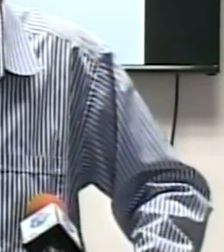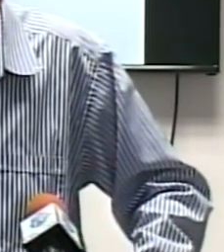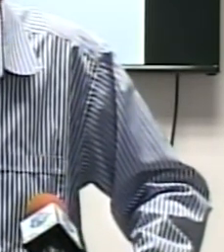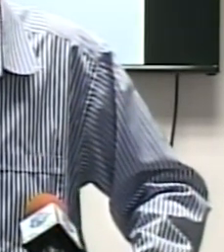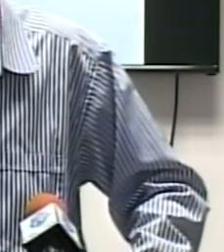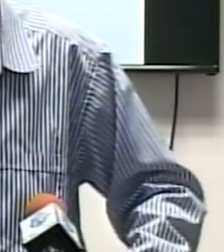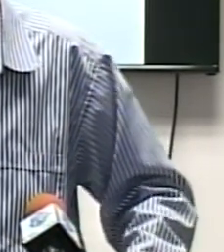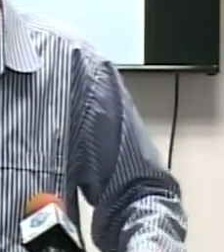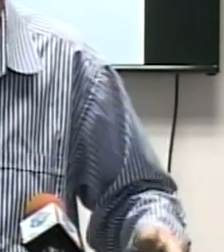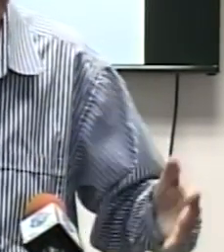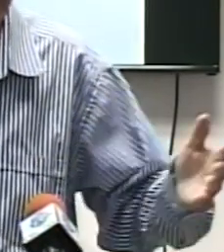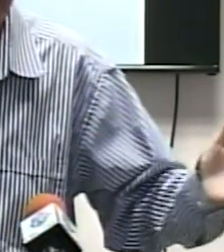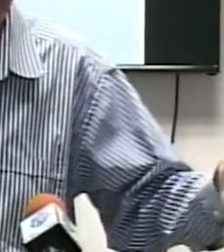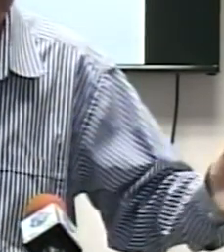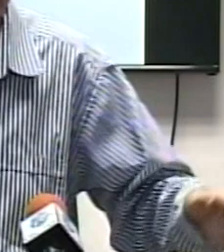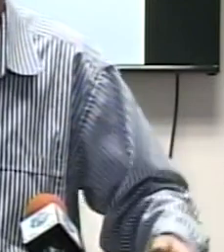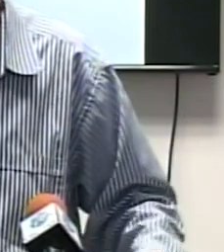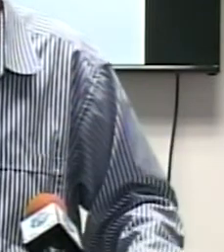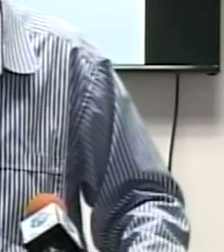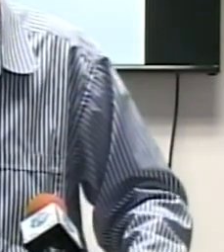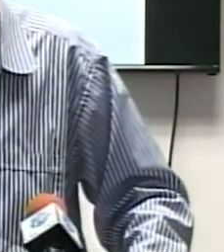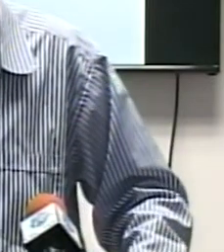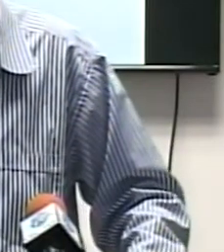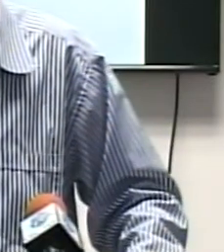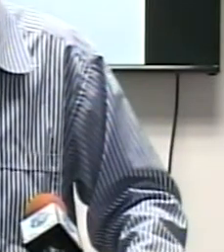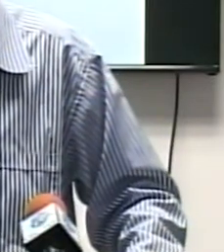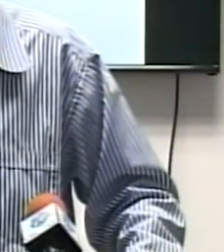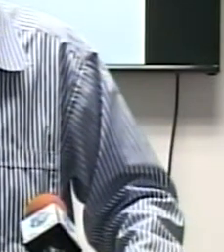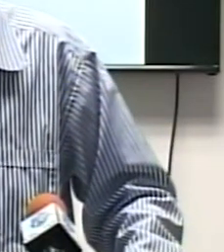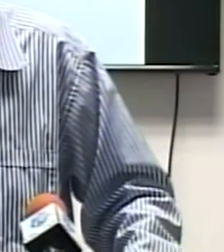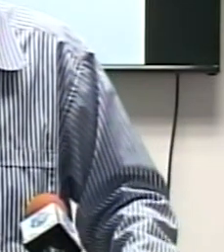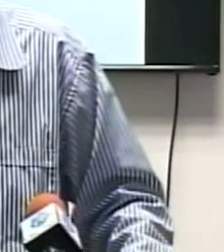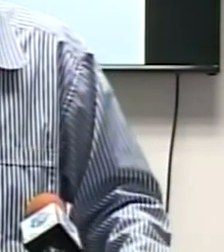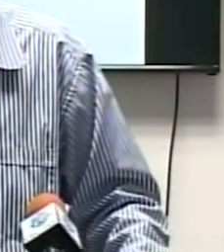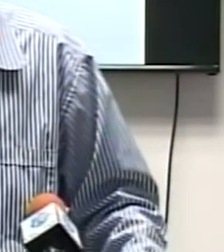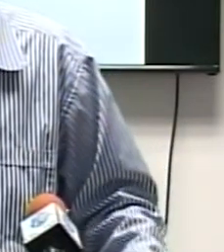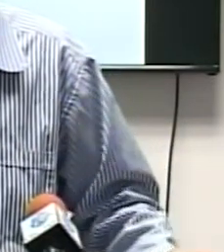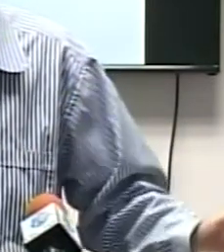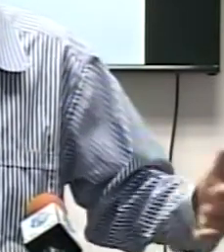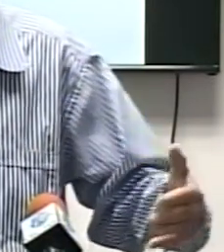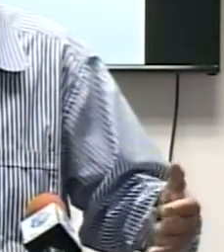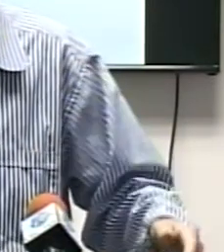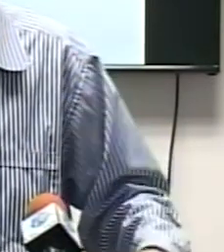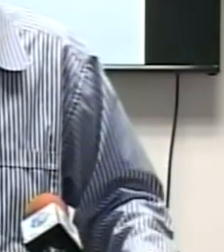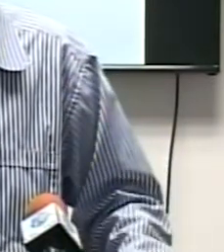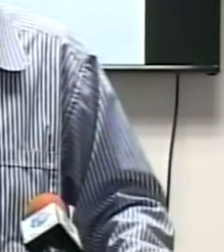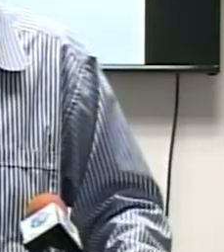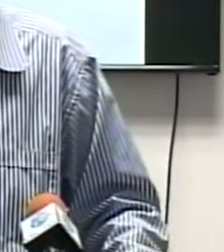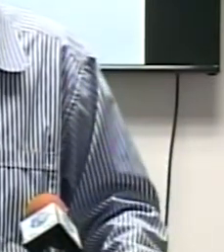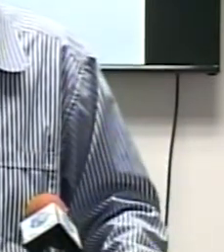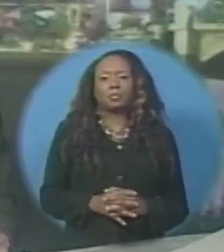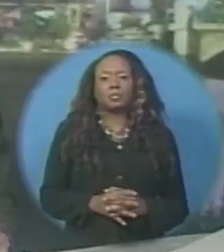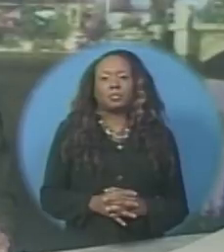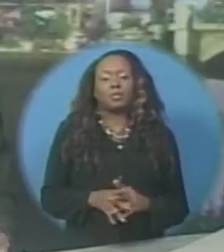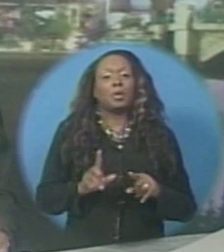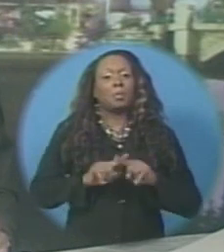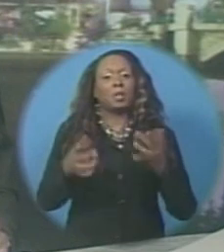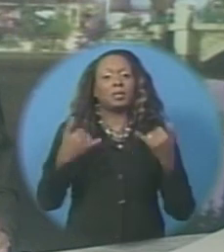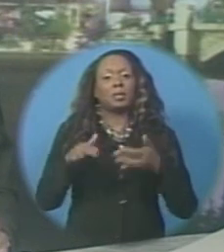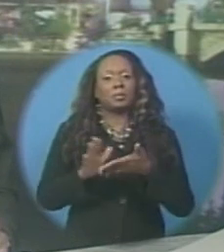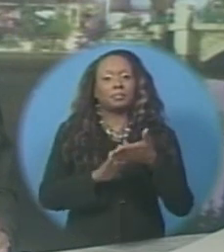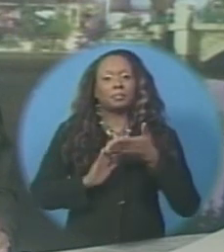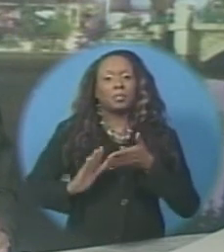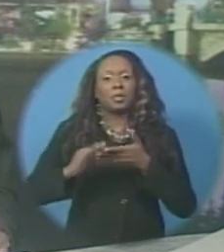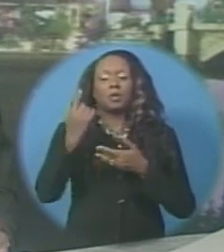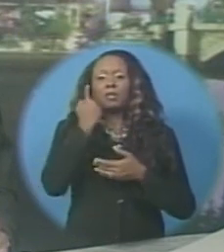lost. And that brings me to another sore point, signage. People need to be directed to these things.